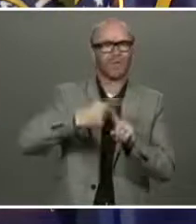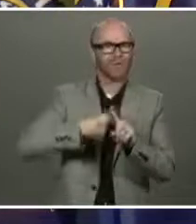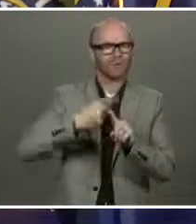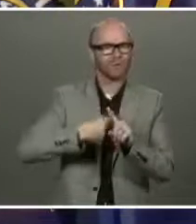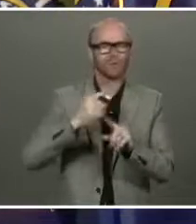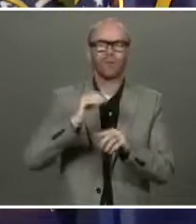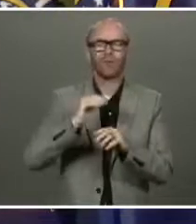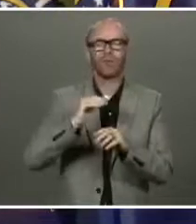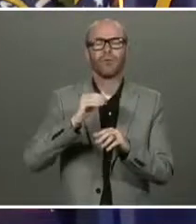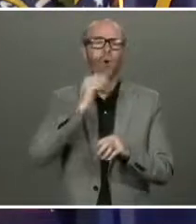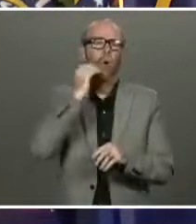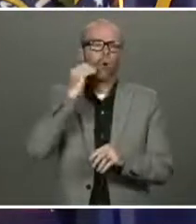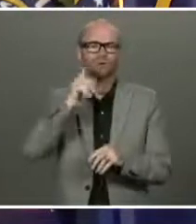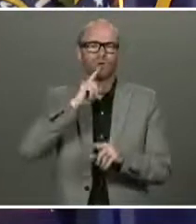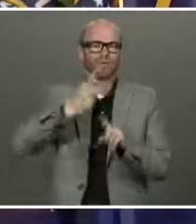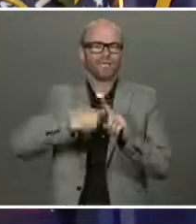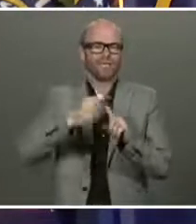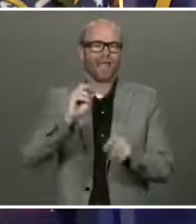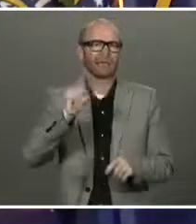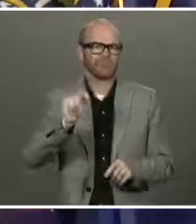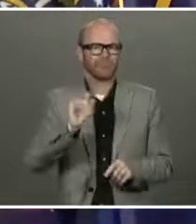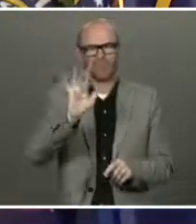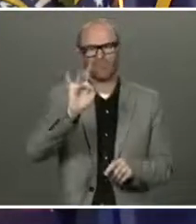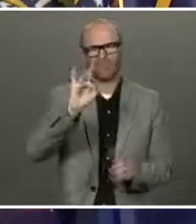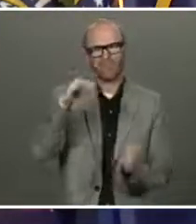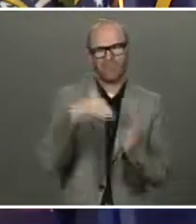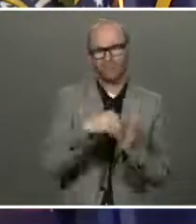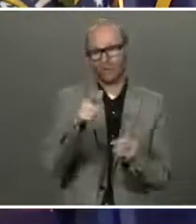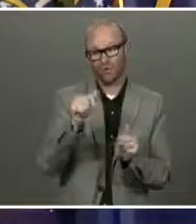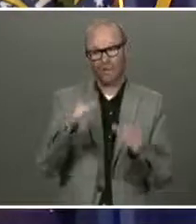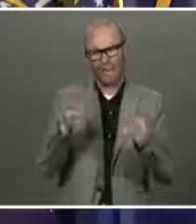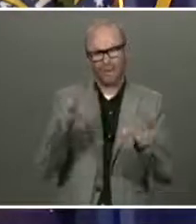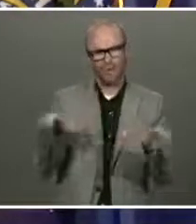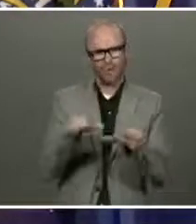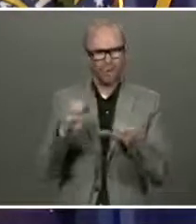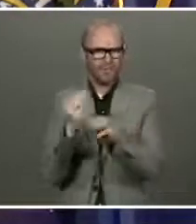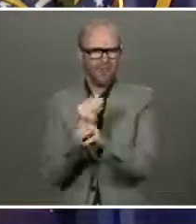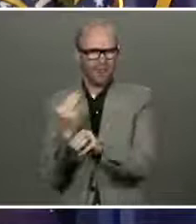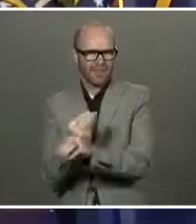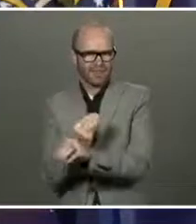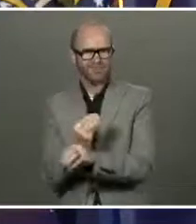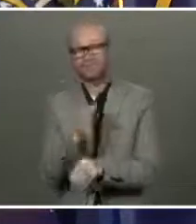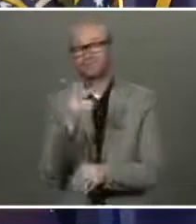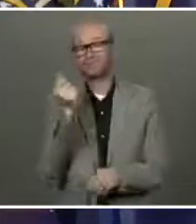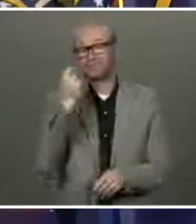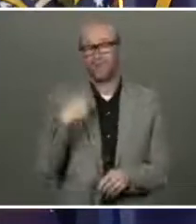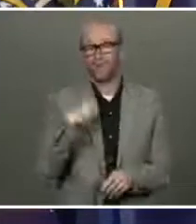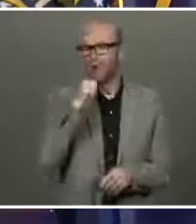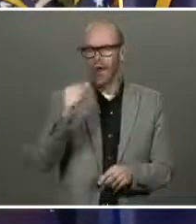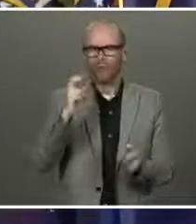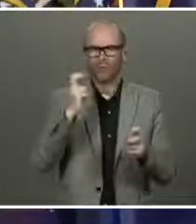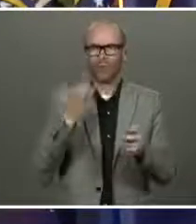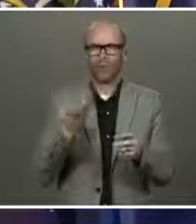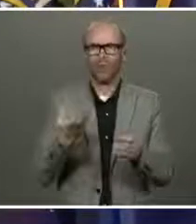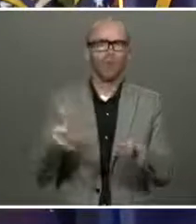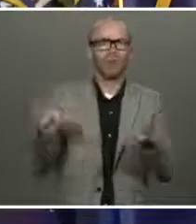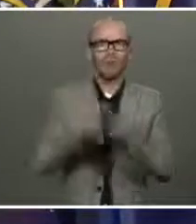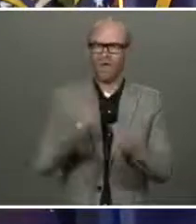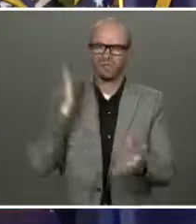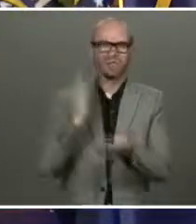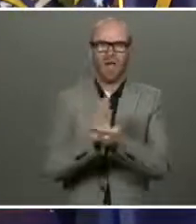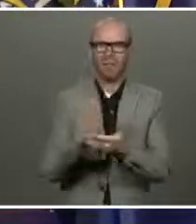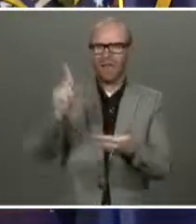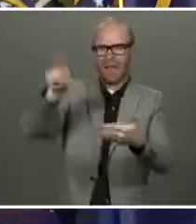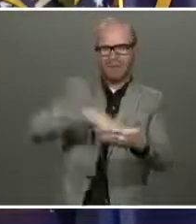homes that are being rented out. You can kind of do the math and see where that goes. Now, we're not going to eliminate them. That's not on